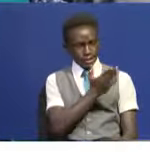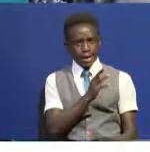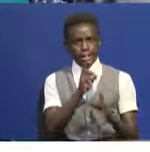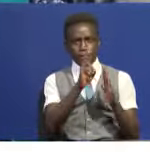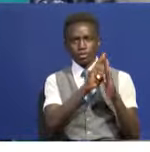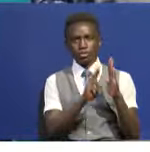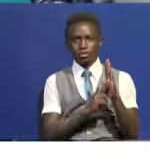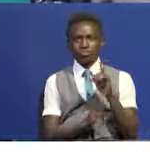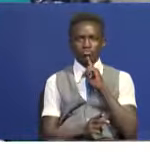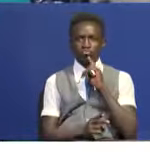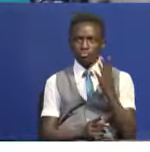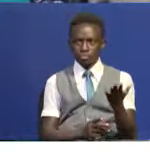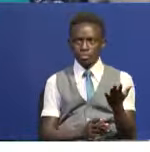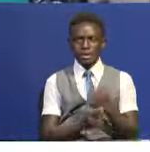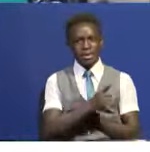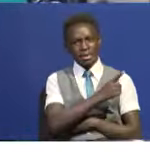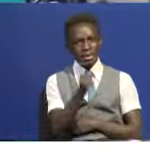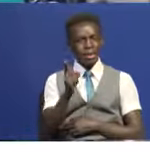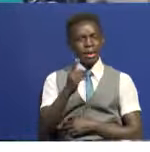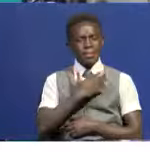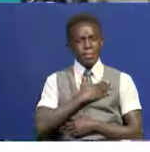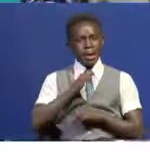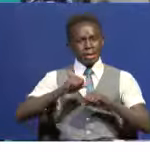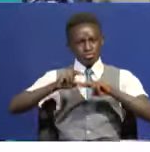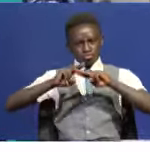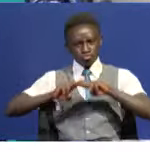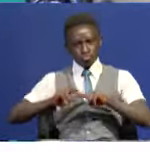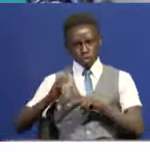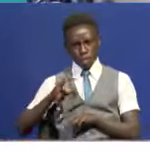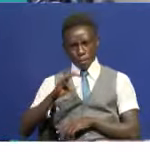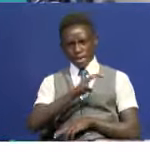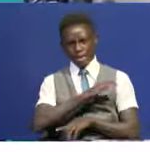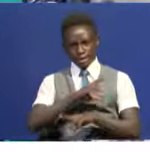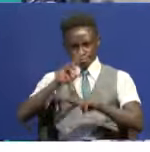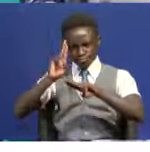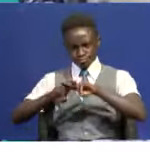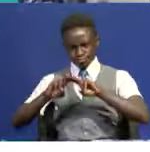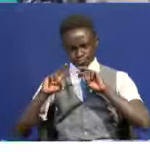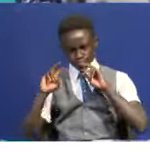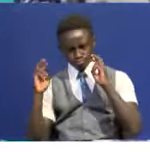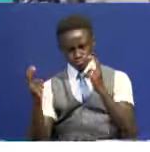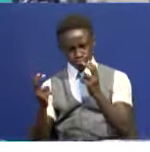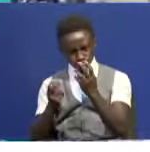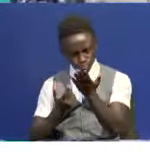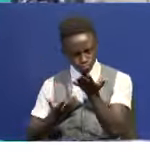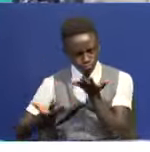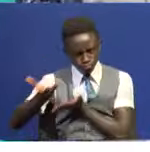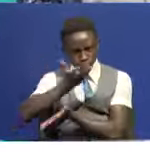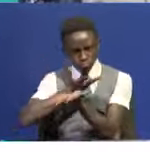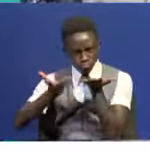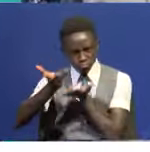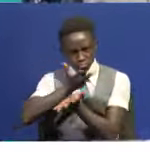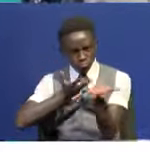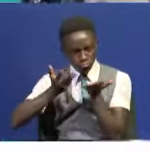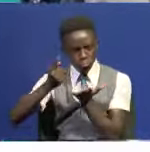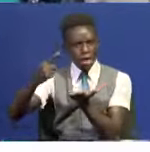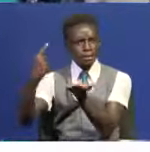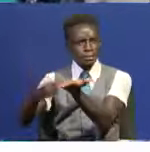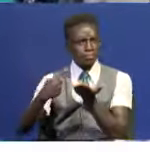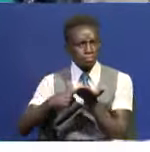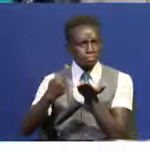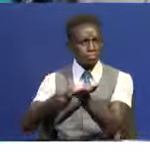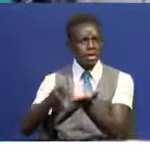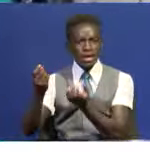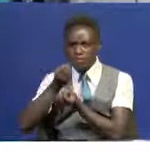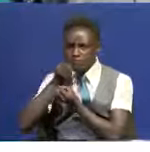to sit, be able to sit down and be able to give guidelines on how Muguka will be sold